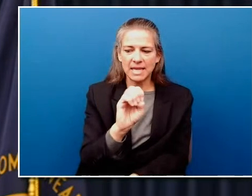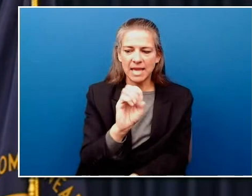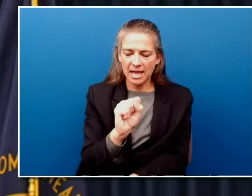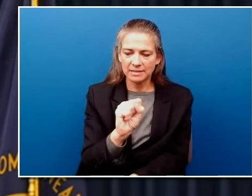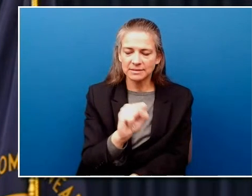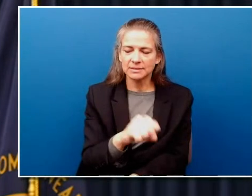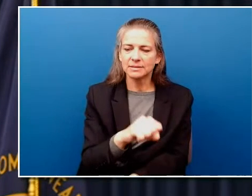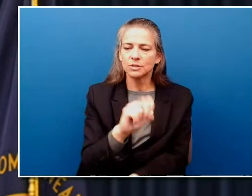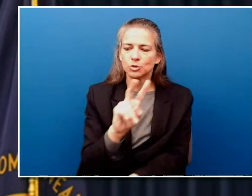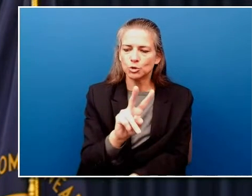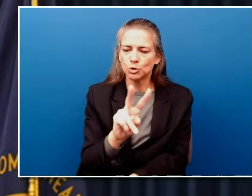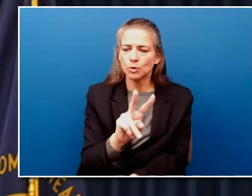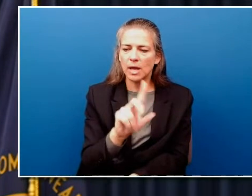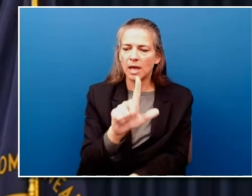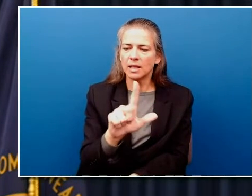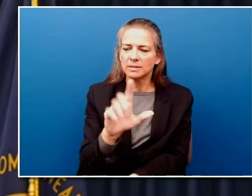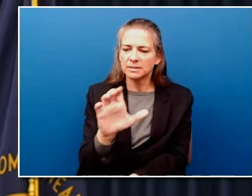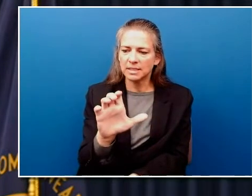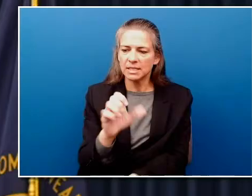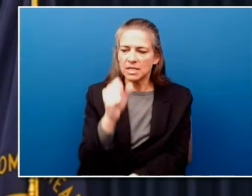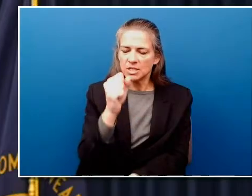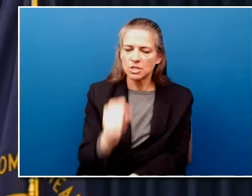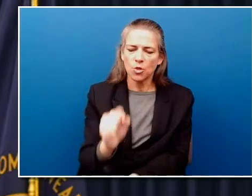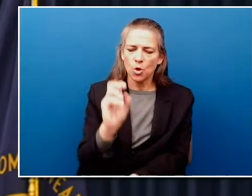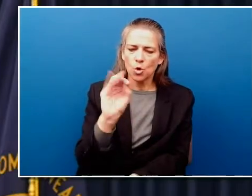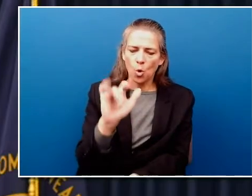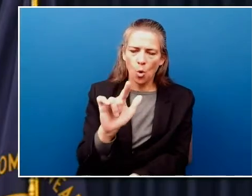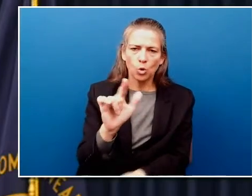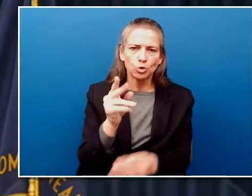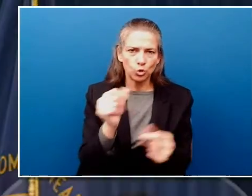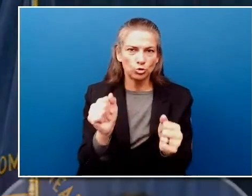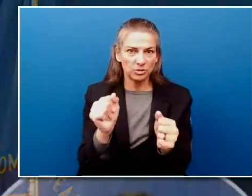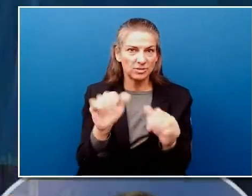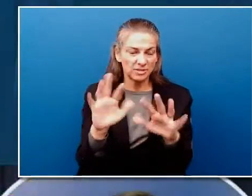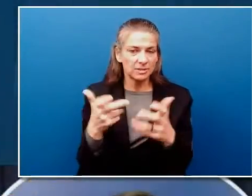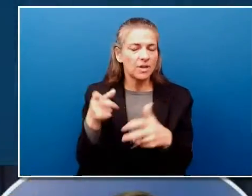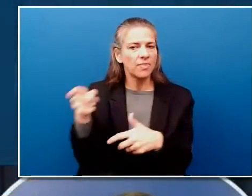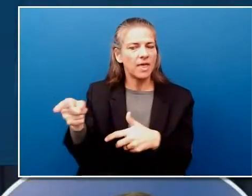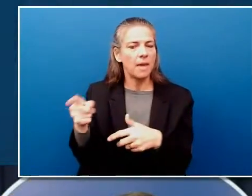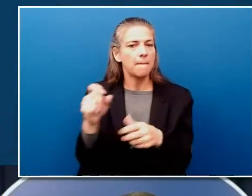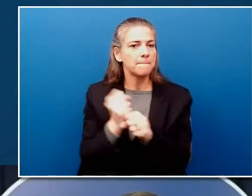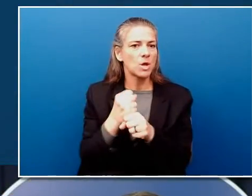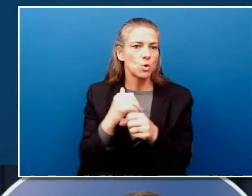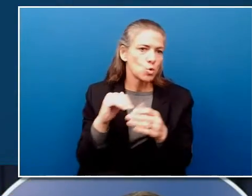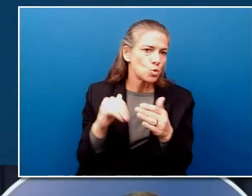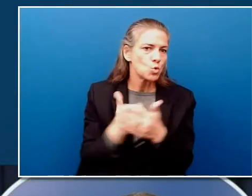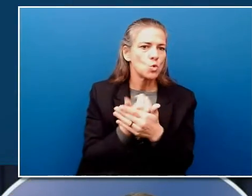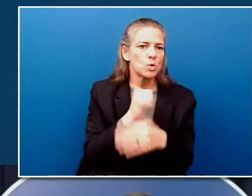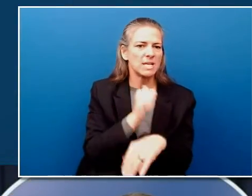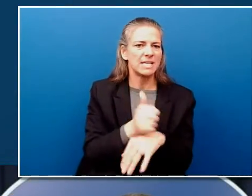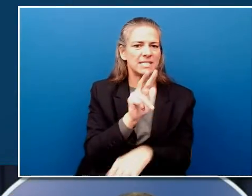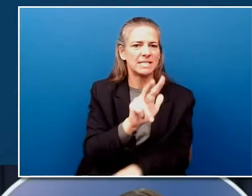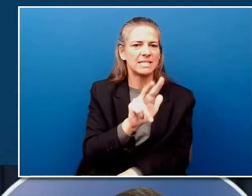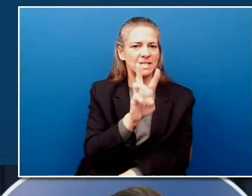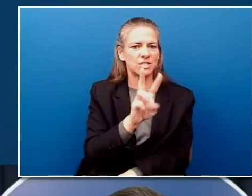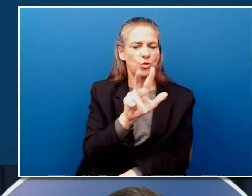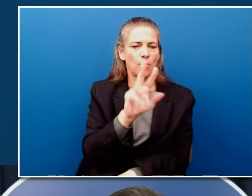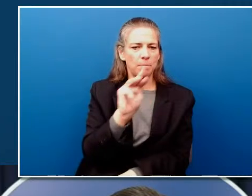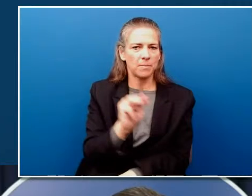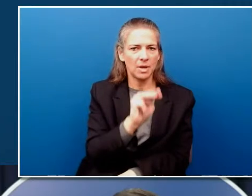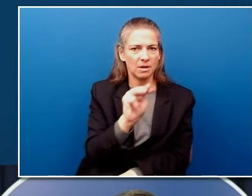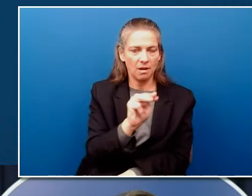member of the Southern Coil Solutions family, has made a new cutting-edge $63 million distribution and